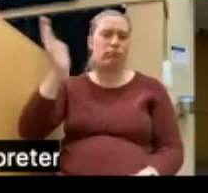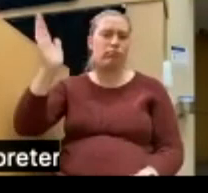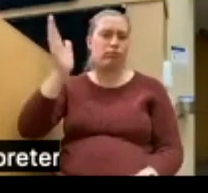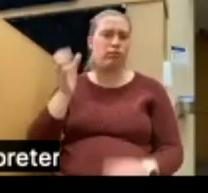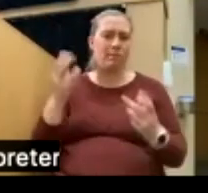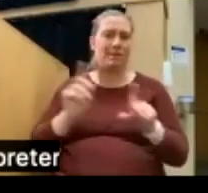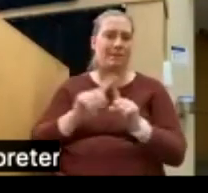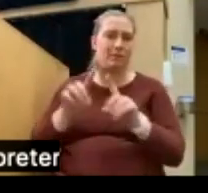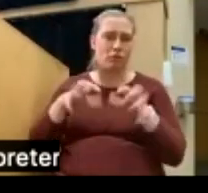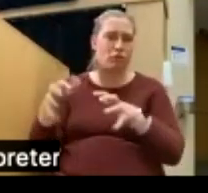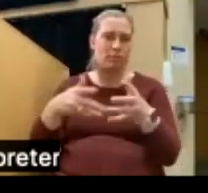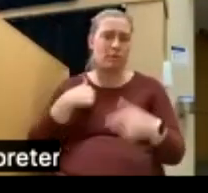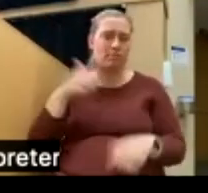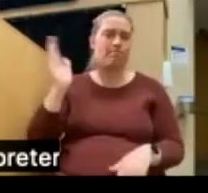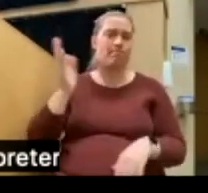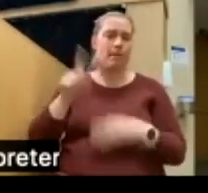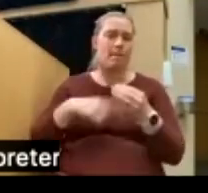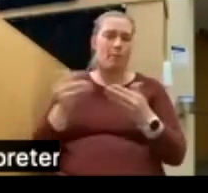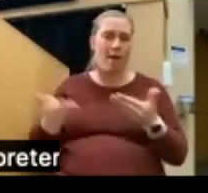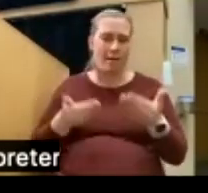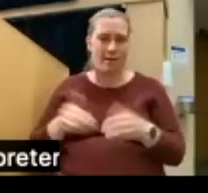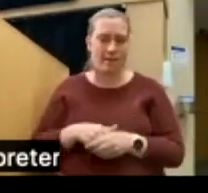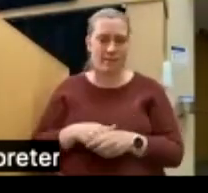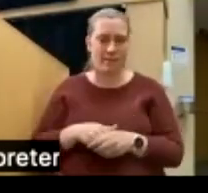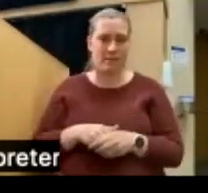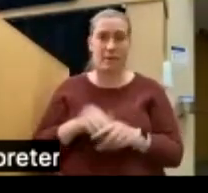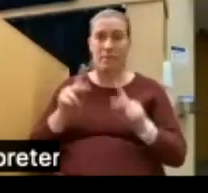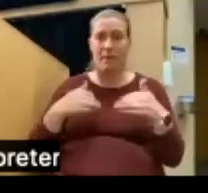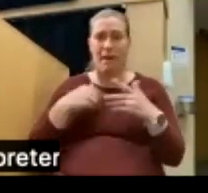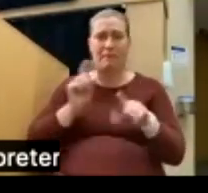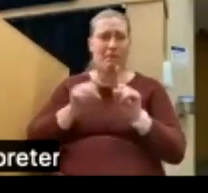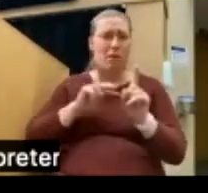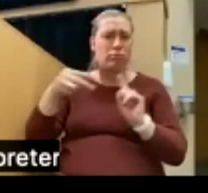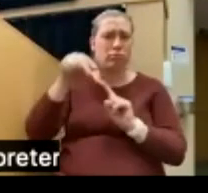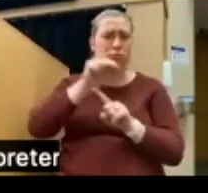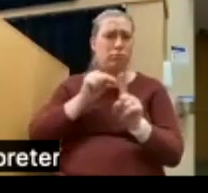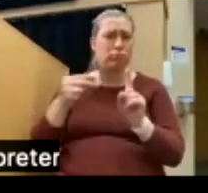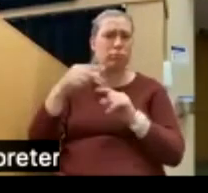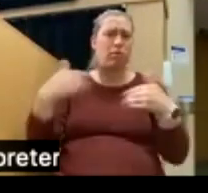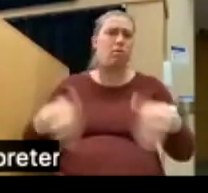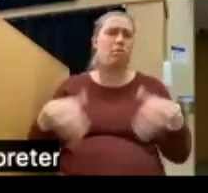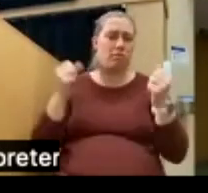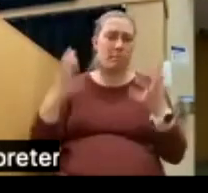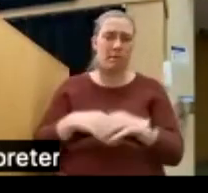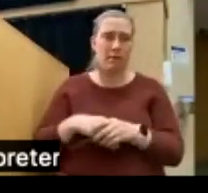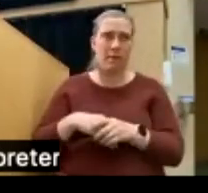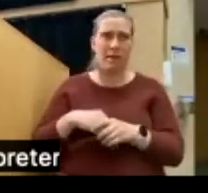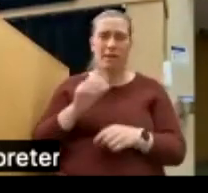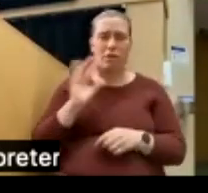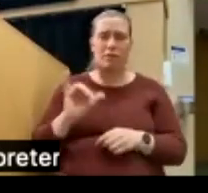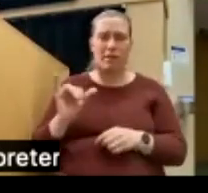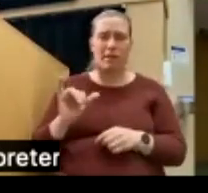about kindness, and they are coming from all these different perspectives. And there's kind of this universal sense that